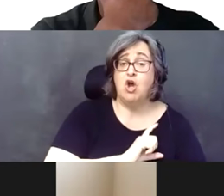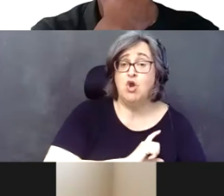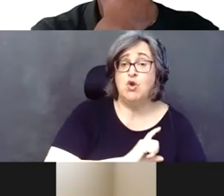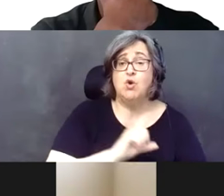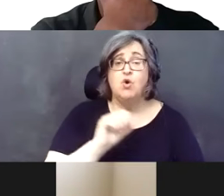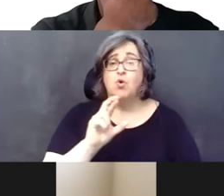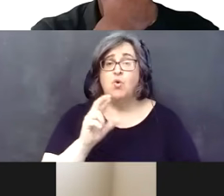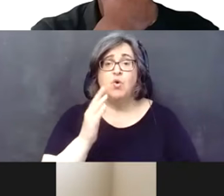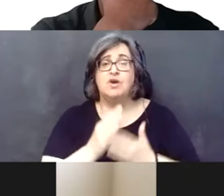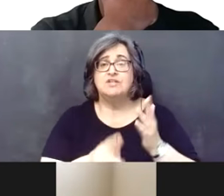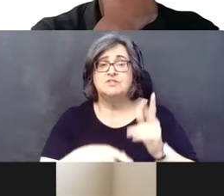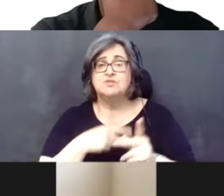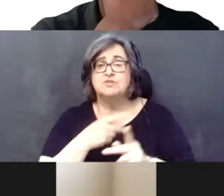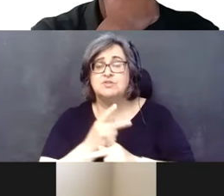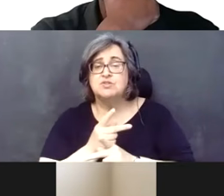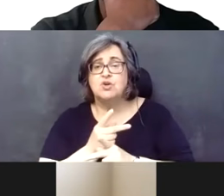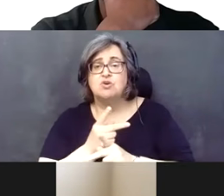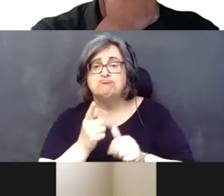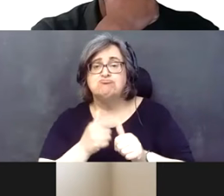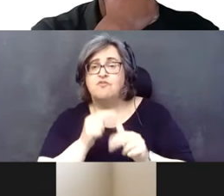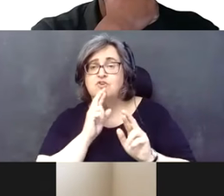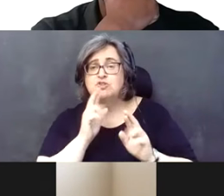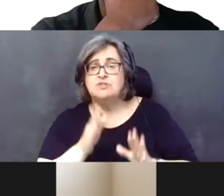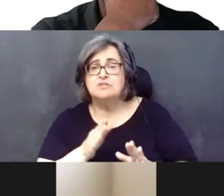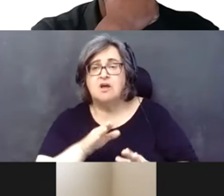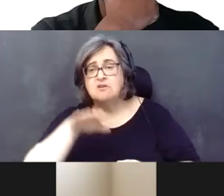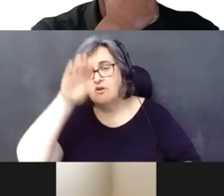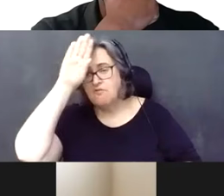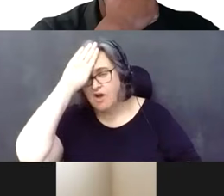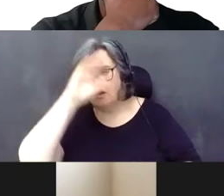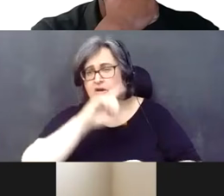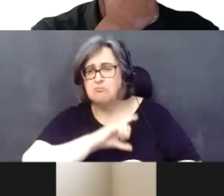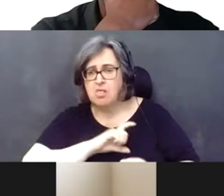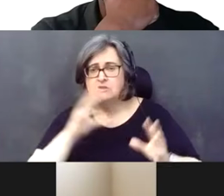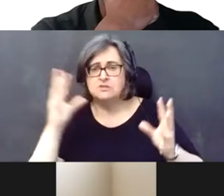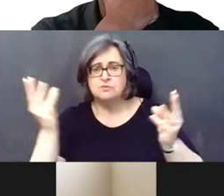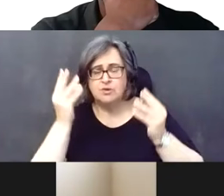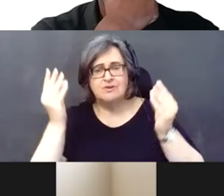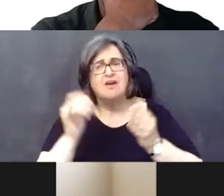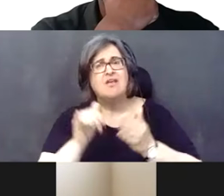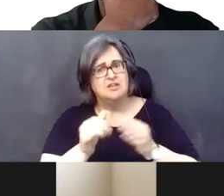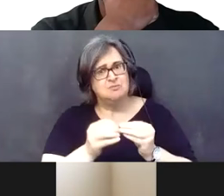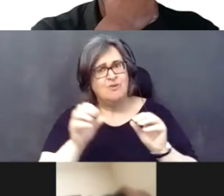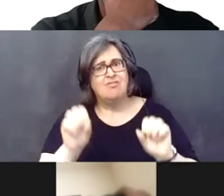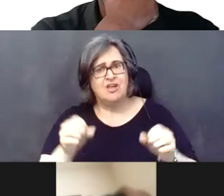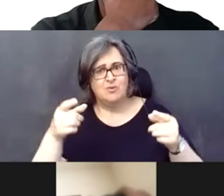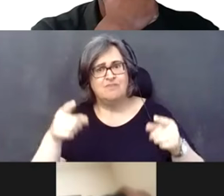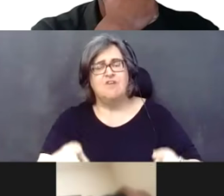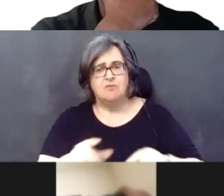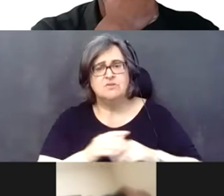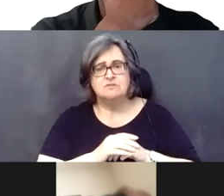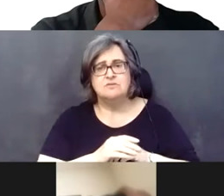or some type of first responder is more likely that they may have that kind